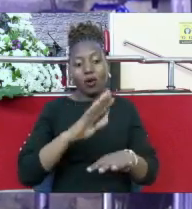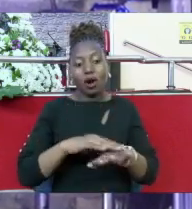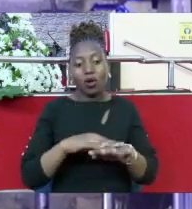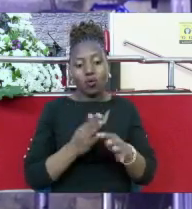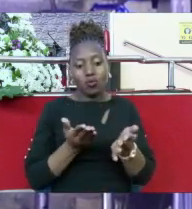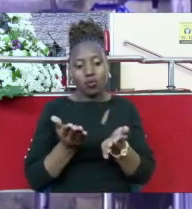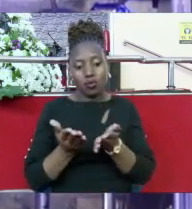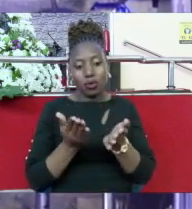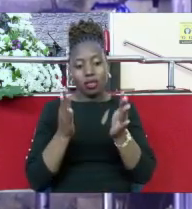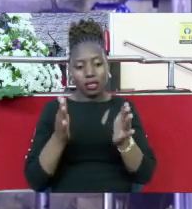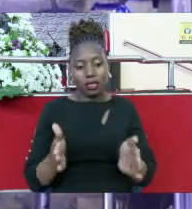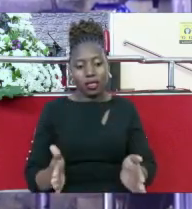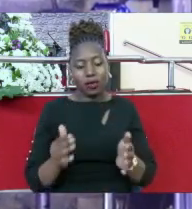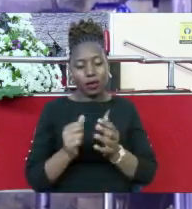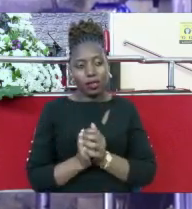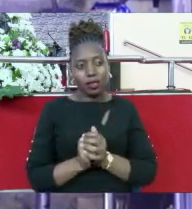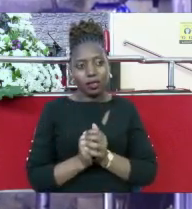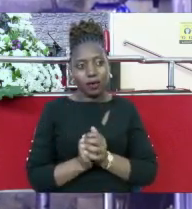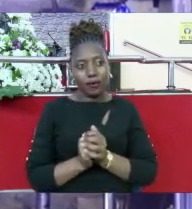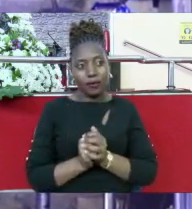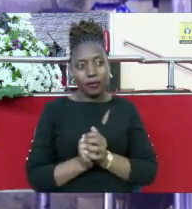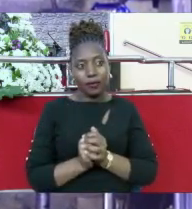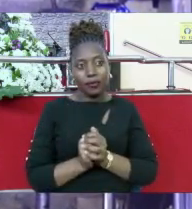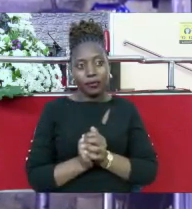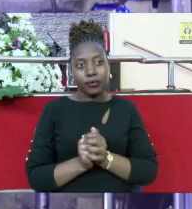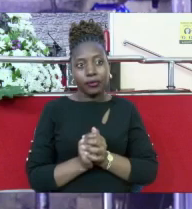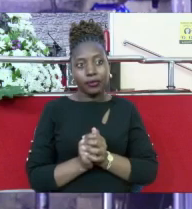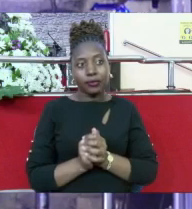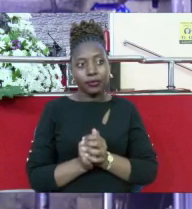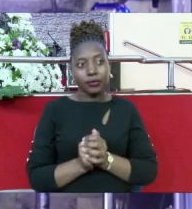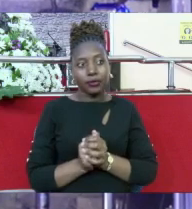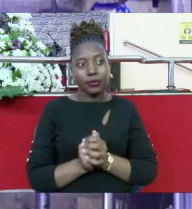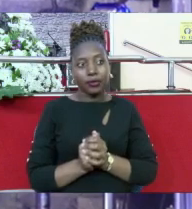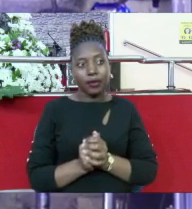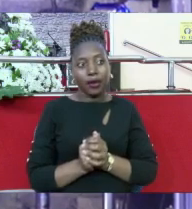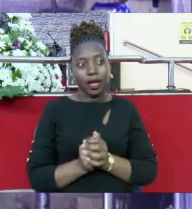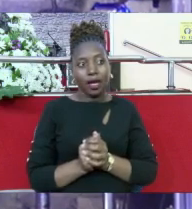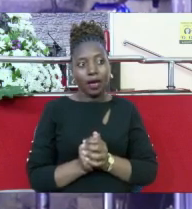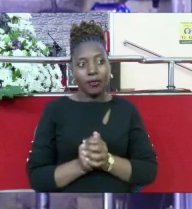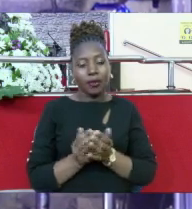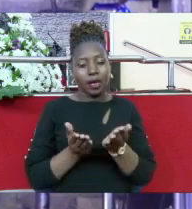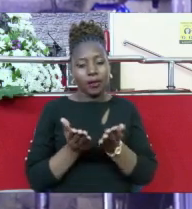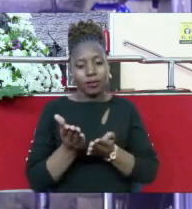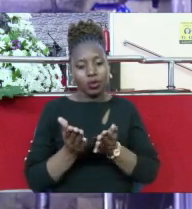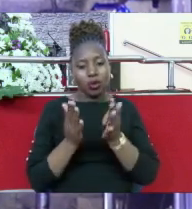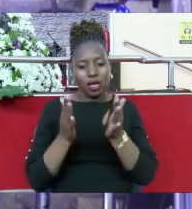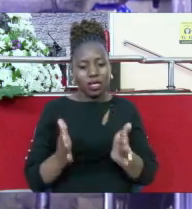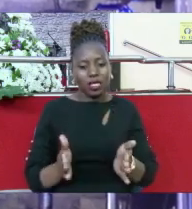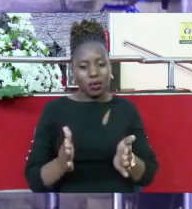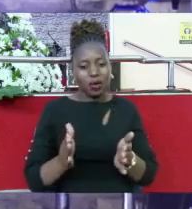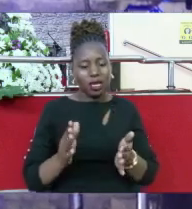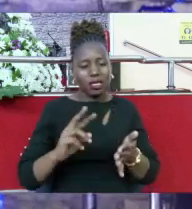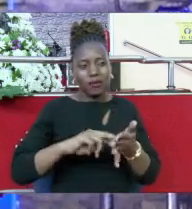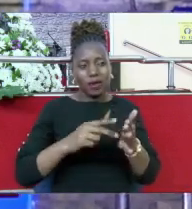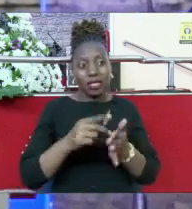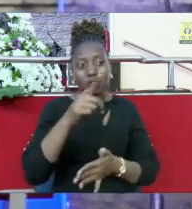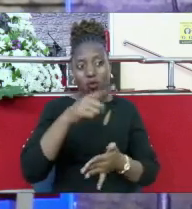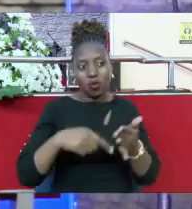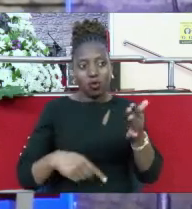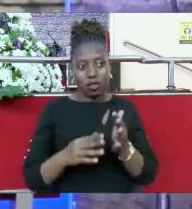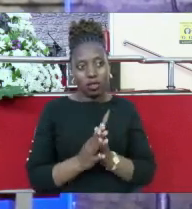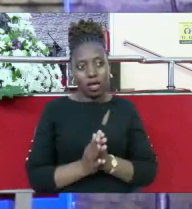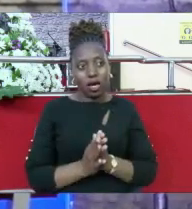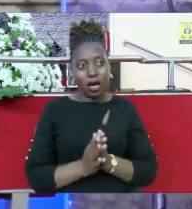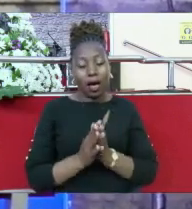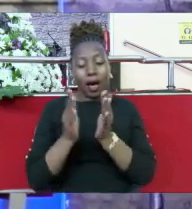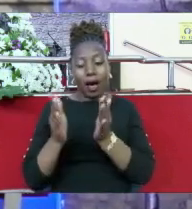kale kuna watu walionyesha ya kwamba walikuwa watumishi wazuri. Now a steward is a person who oversees another's